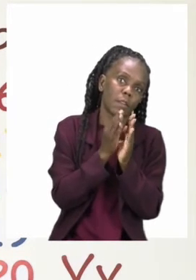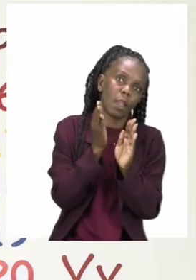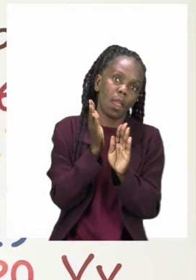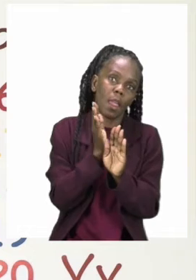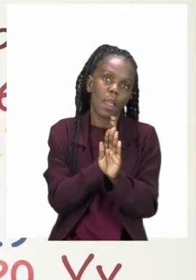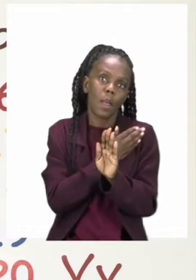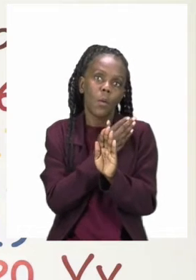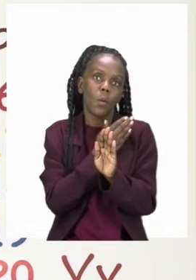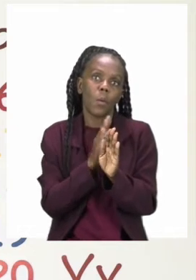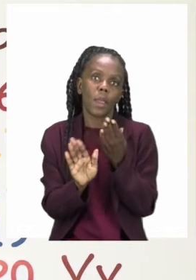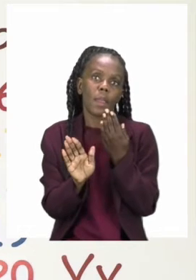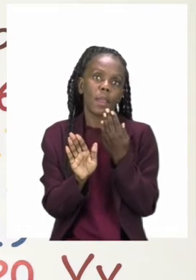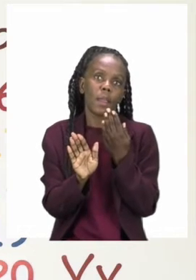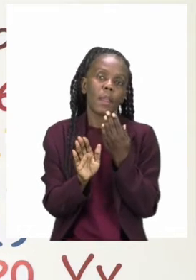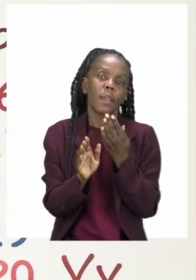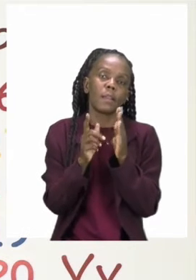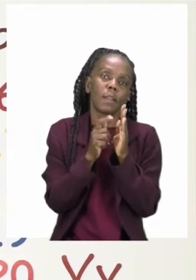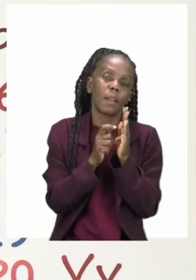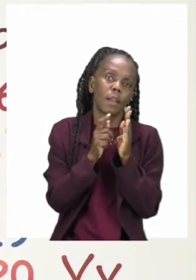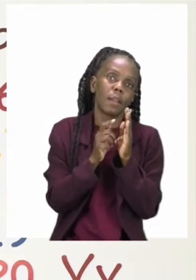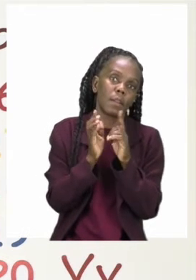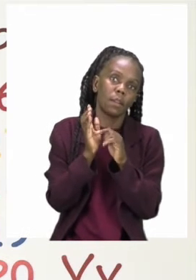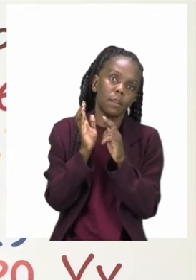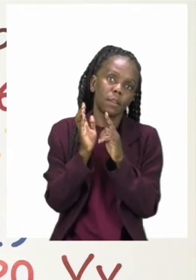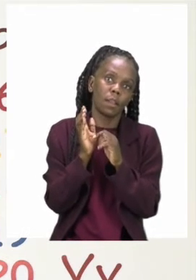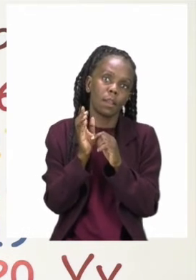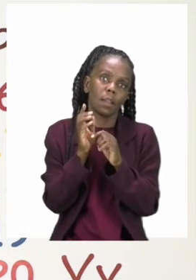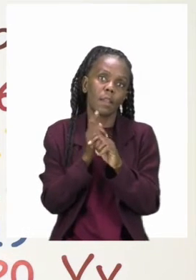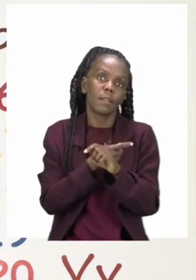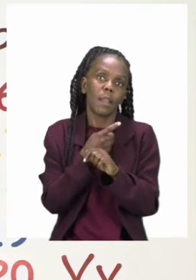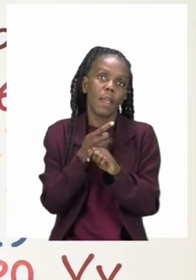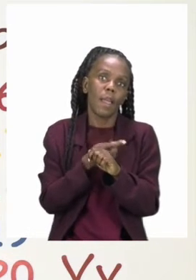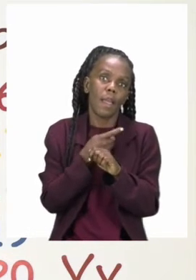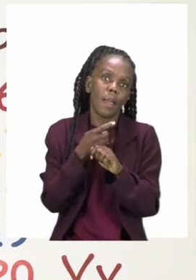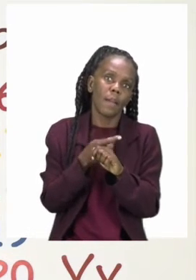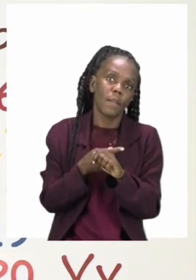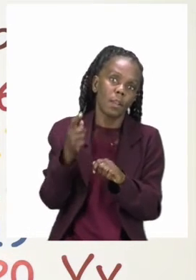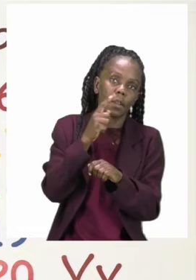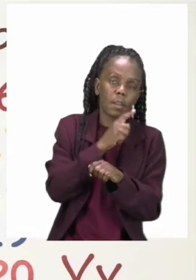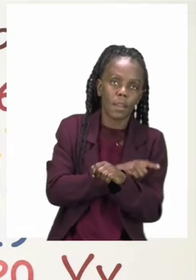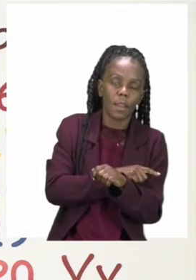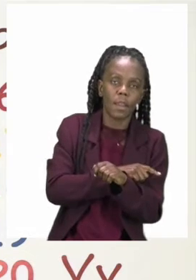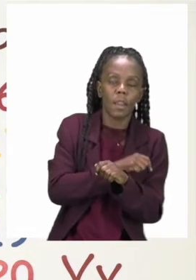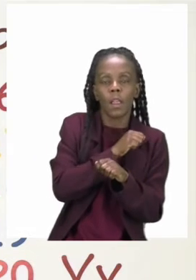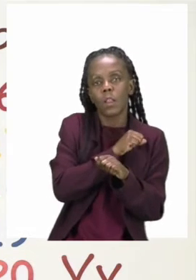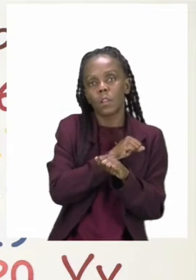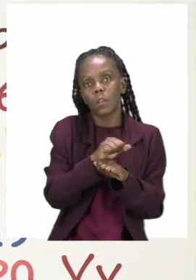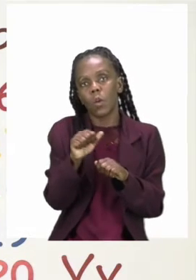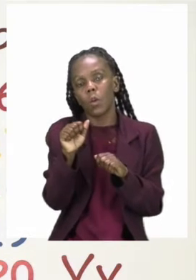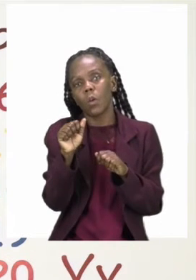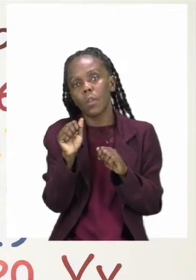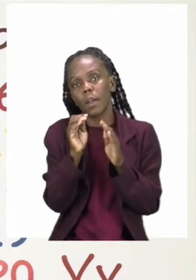organ, can do. Skin is an organ you probably don't think about much, but